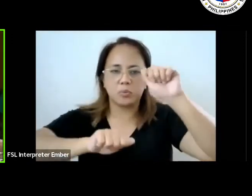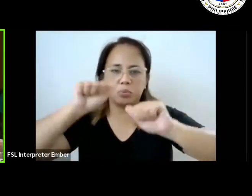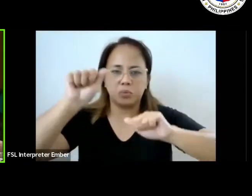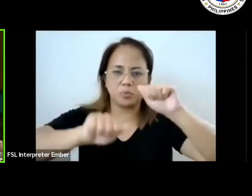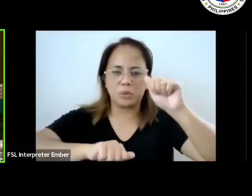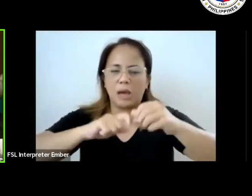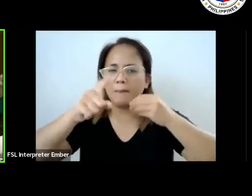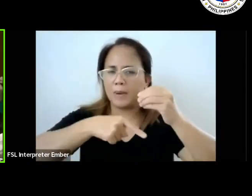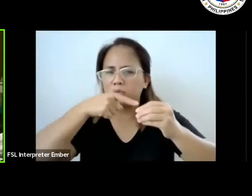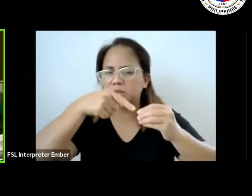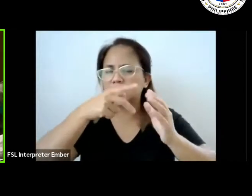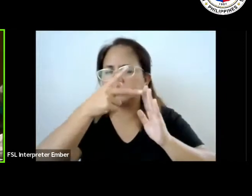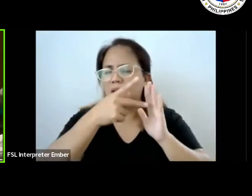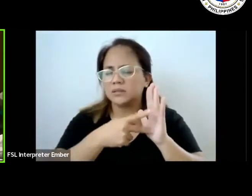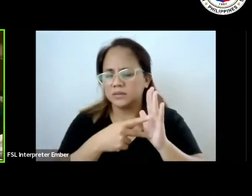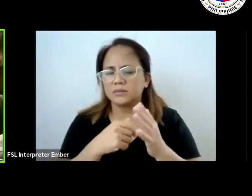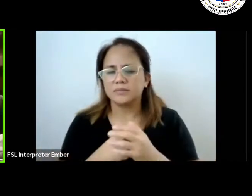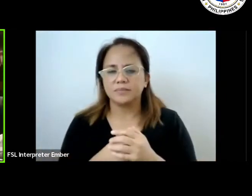policy.